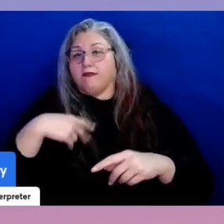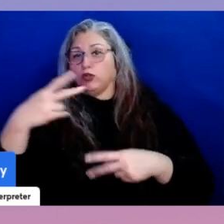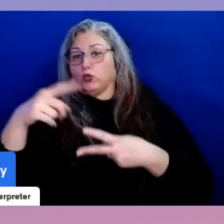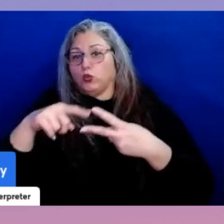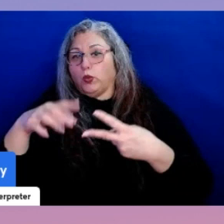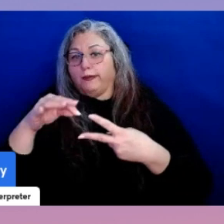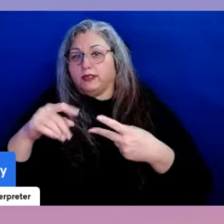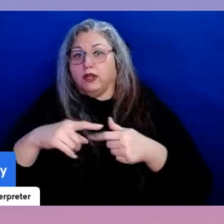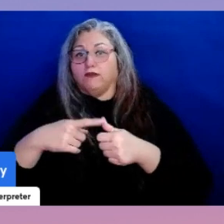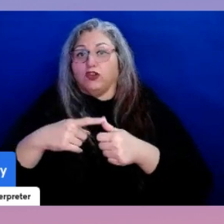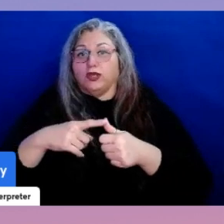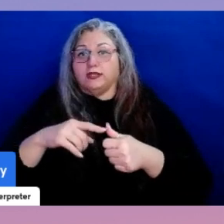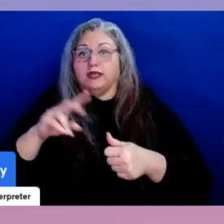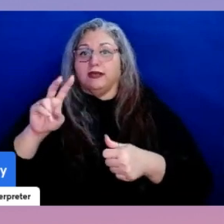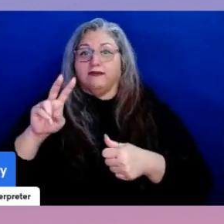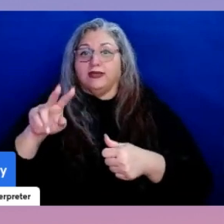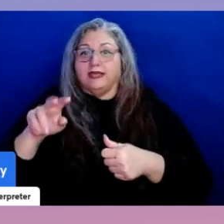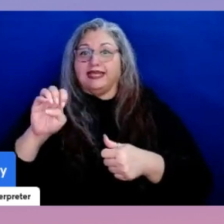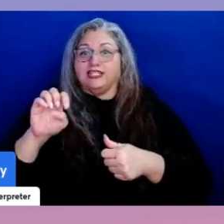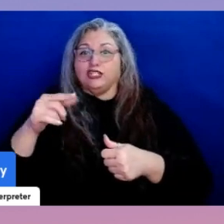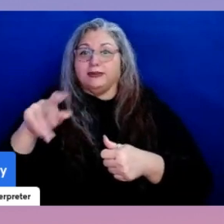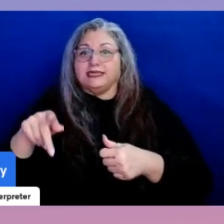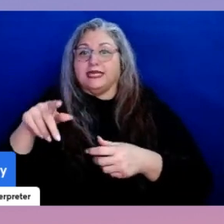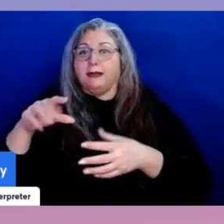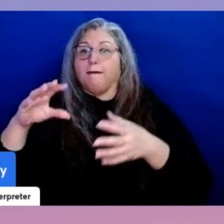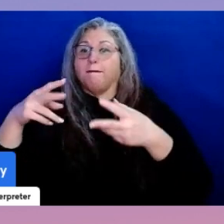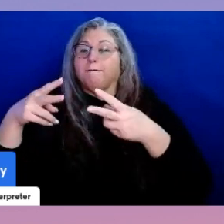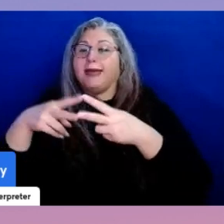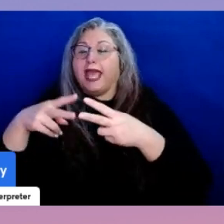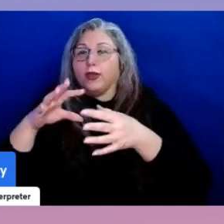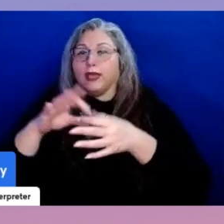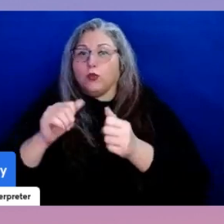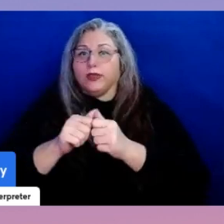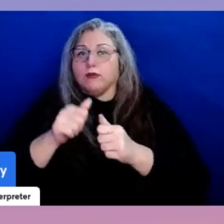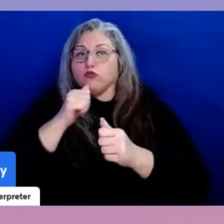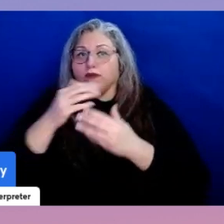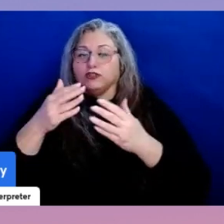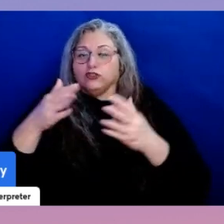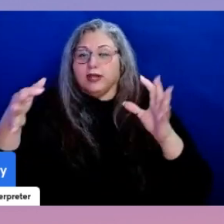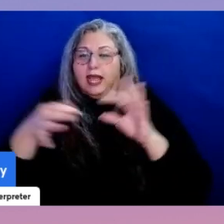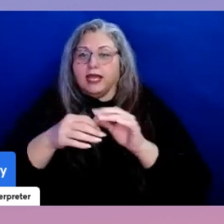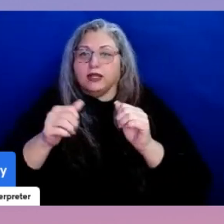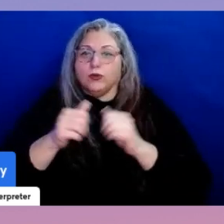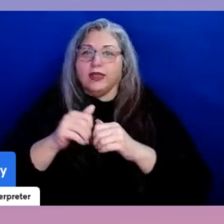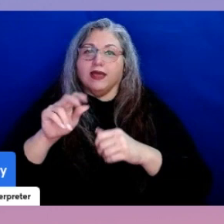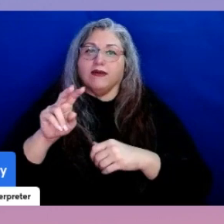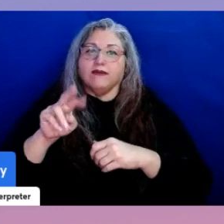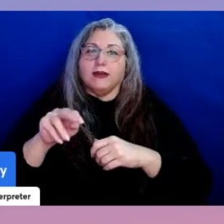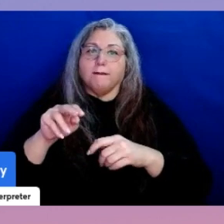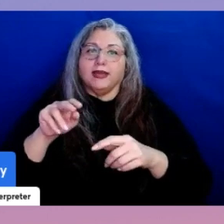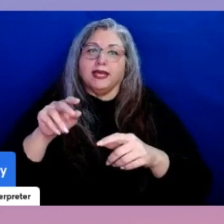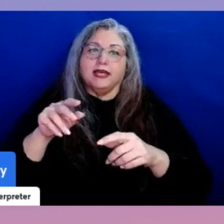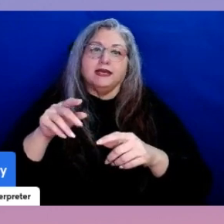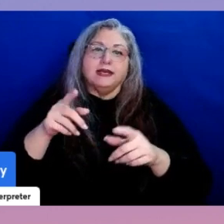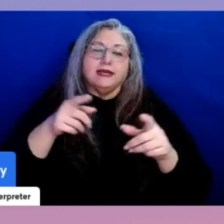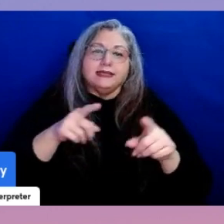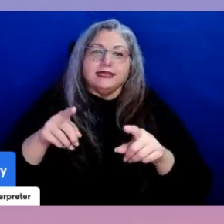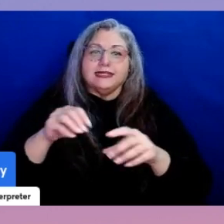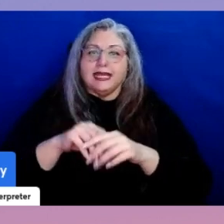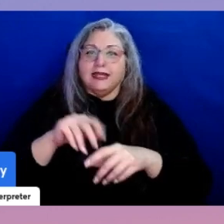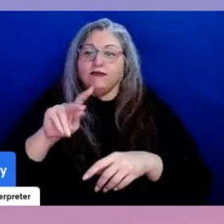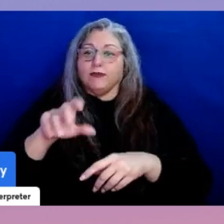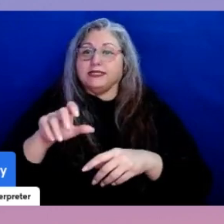VPC peering, which uses private services access to allow VM instances in your VPC network, and Cloud SQL